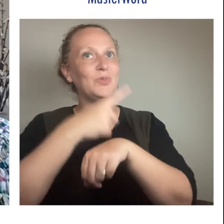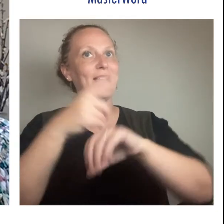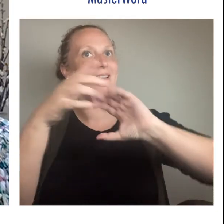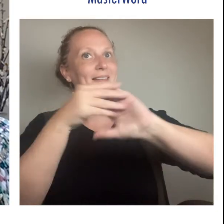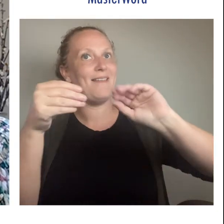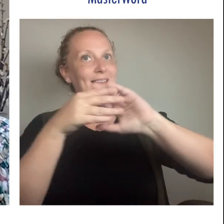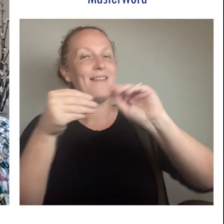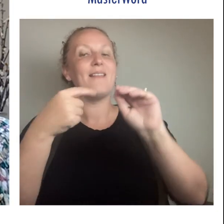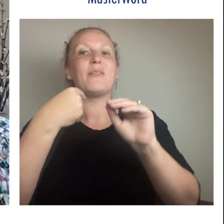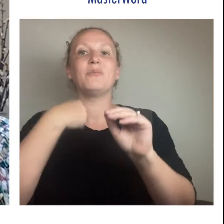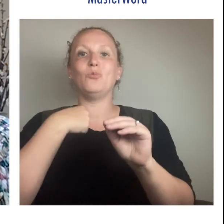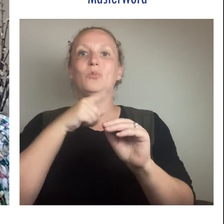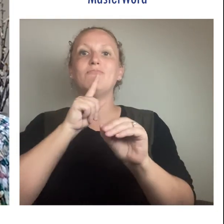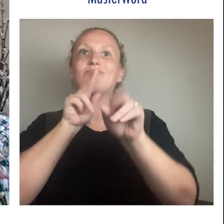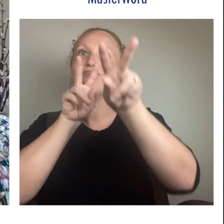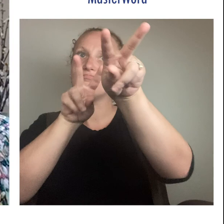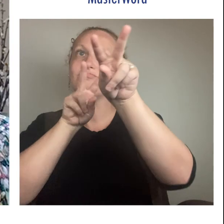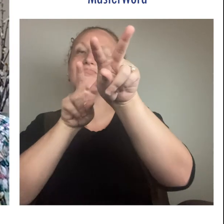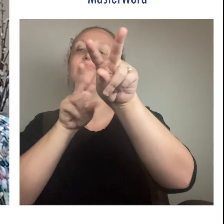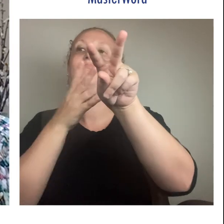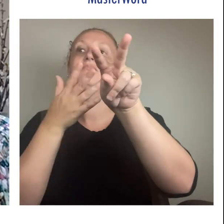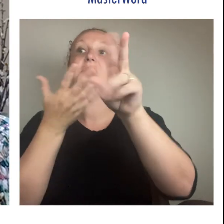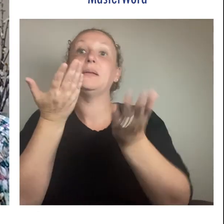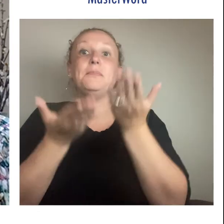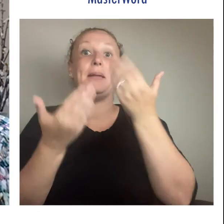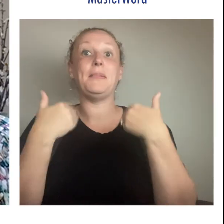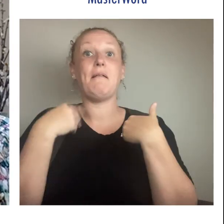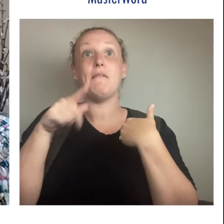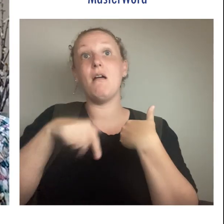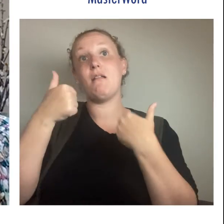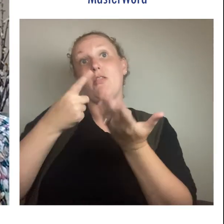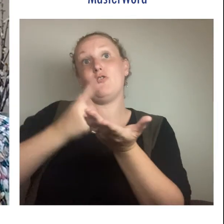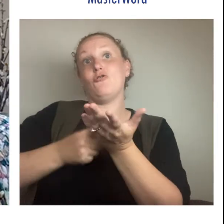time today. And we look forward